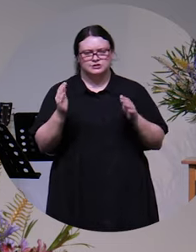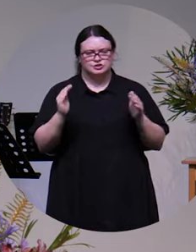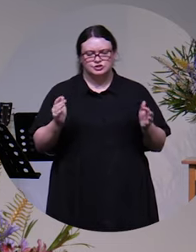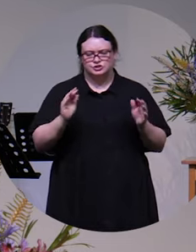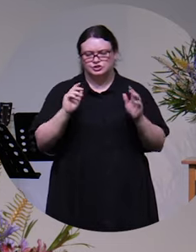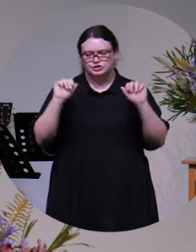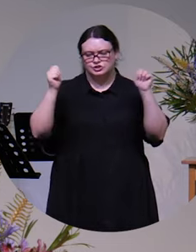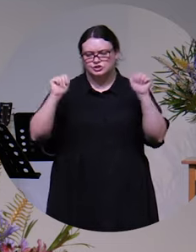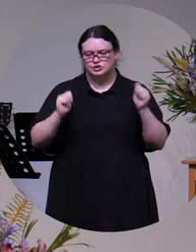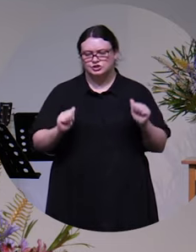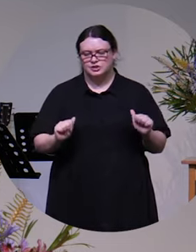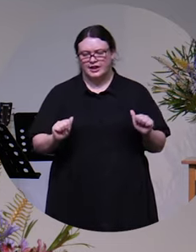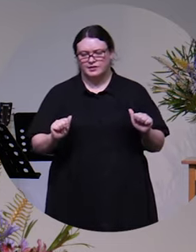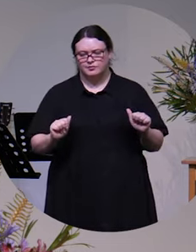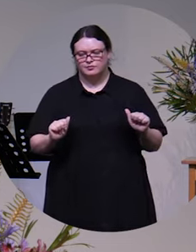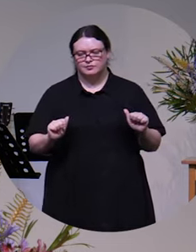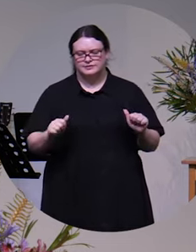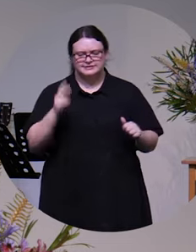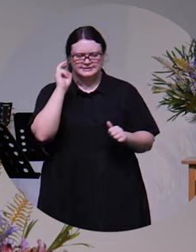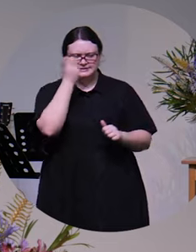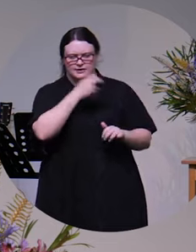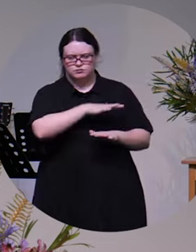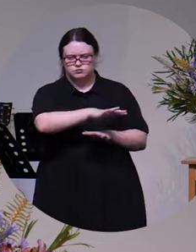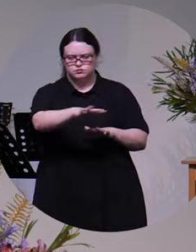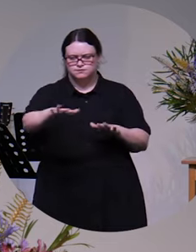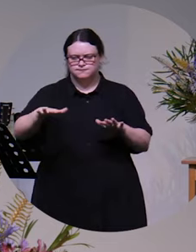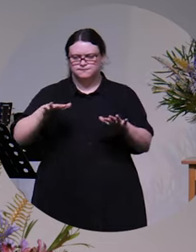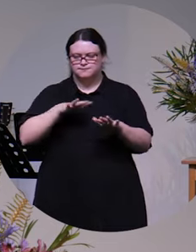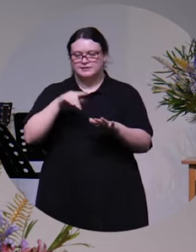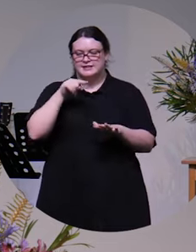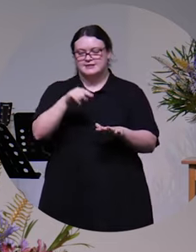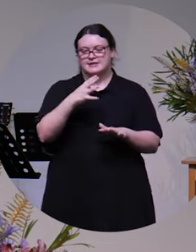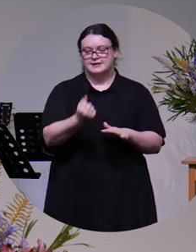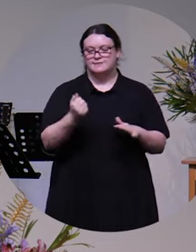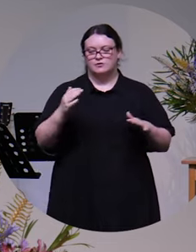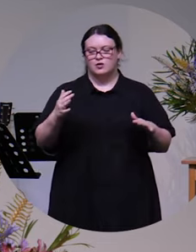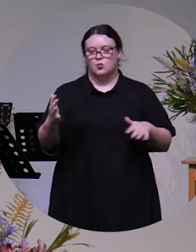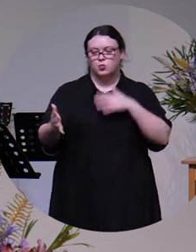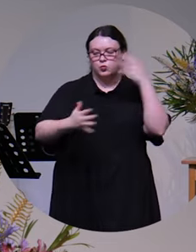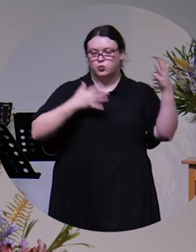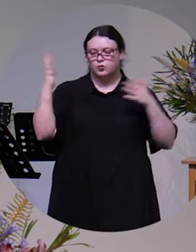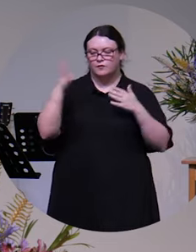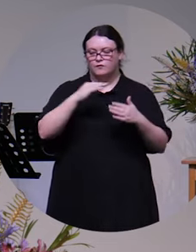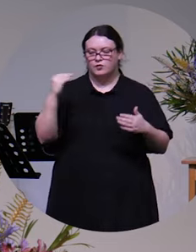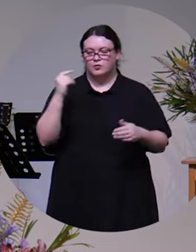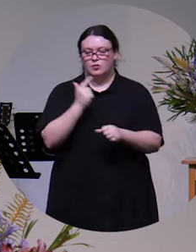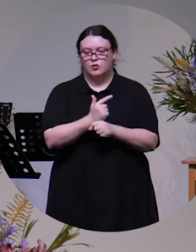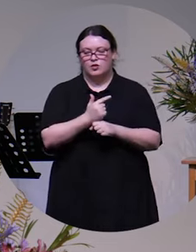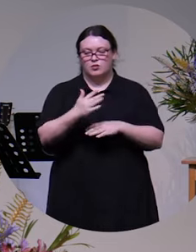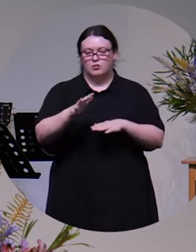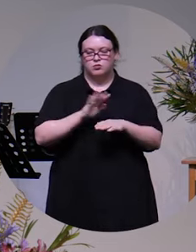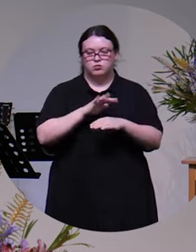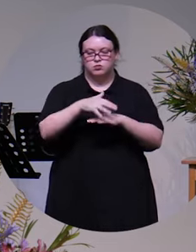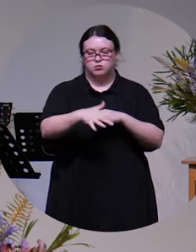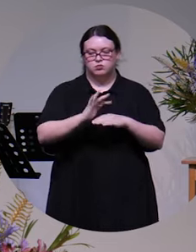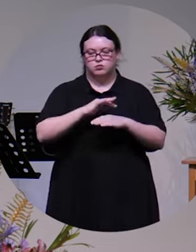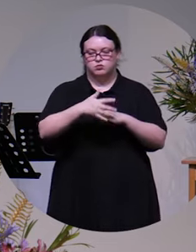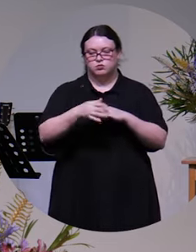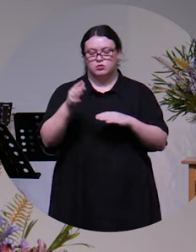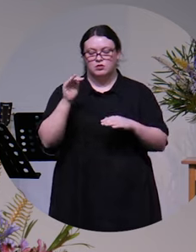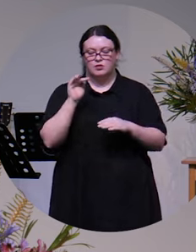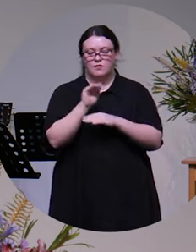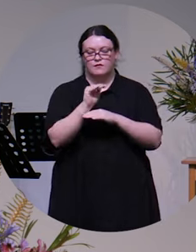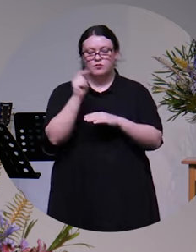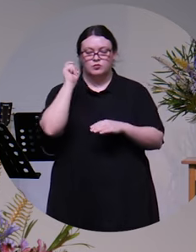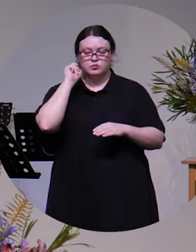the writer affirms that God then created, bringing light to that which had previously been in darkness, and order from what had